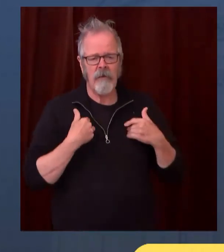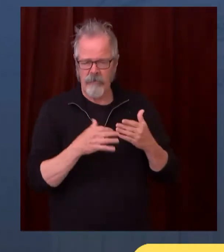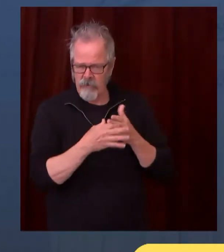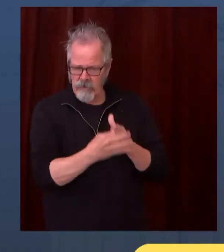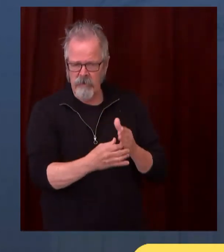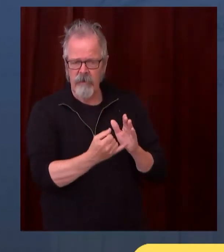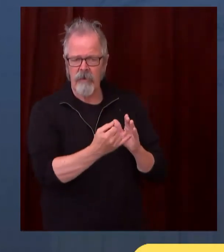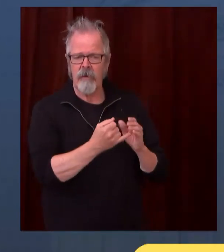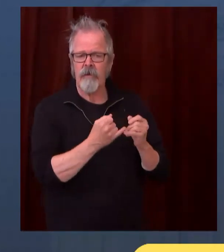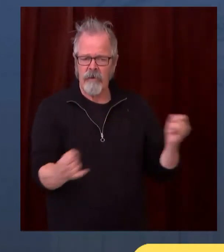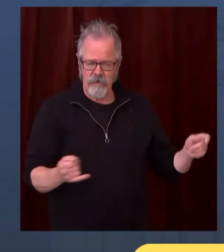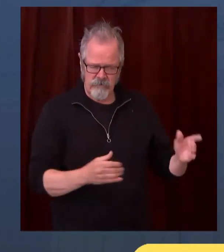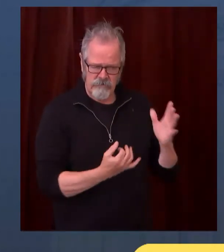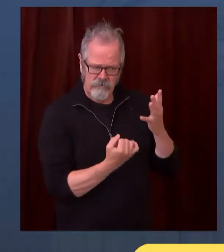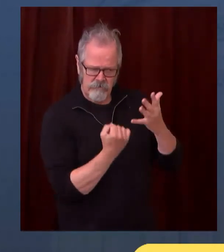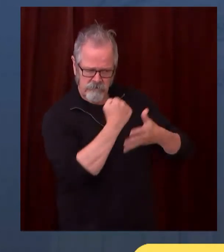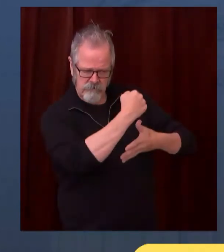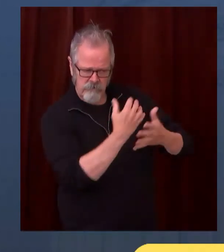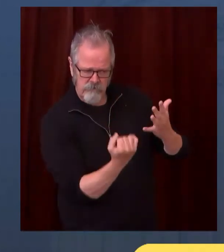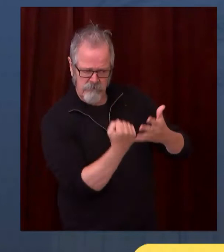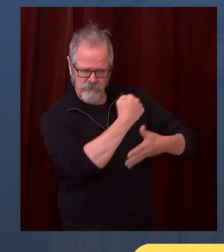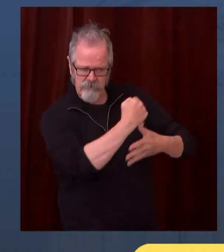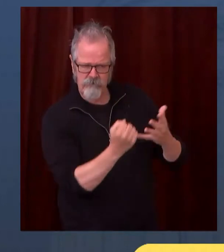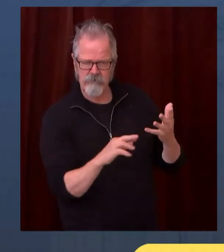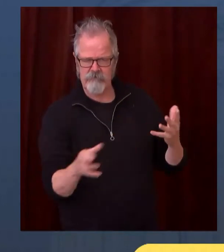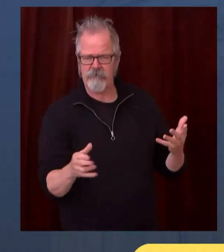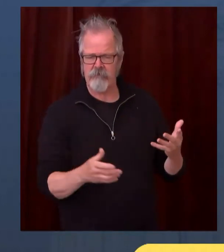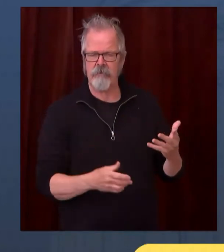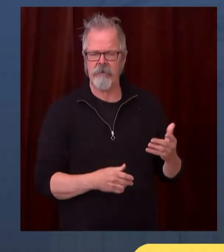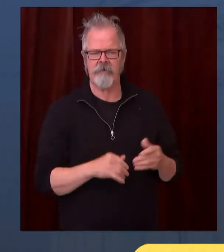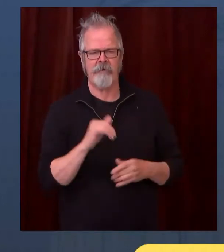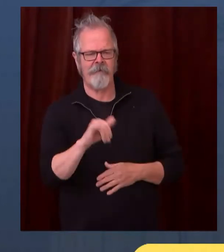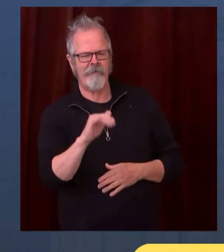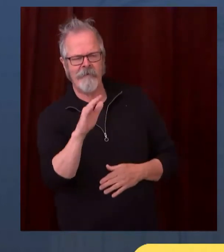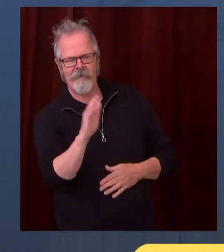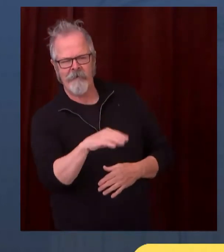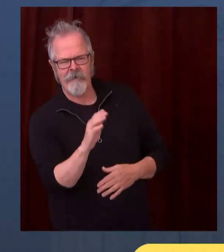I ask you to jump in on that question as to where we are with